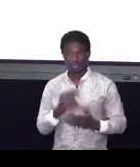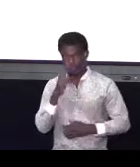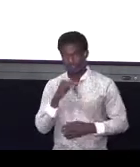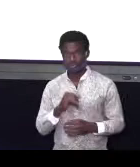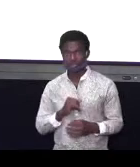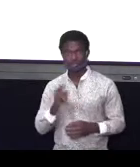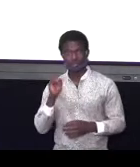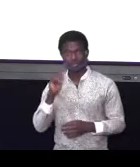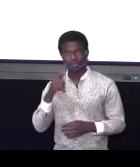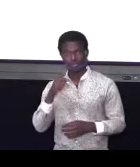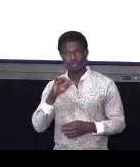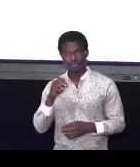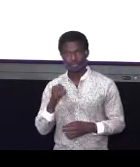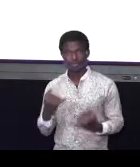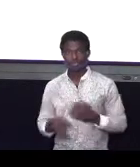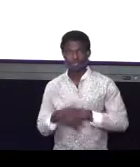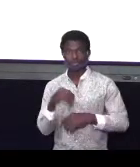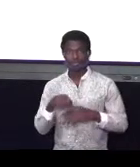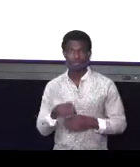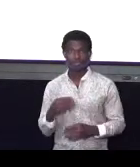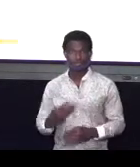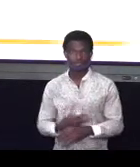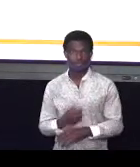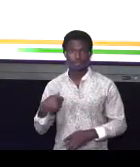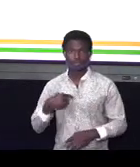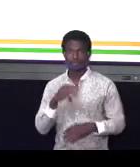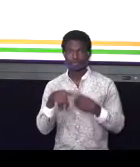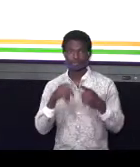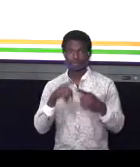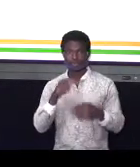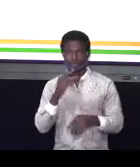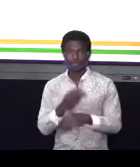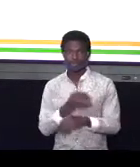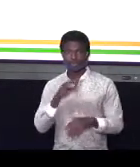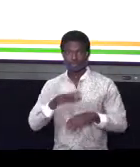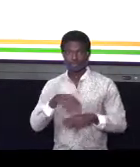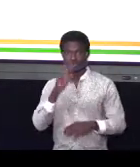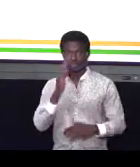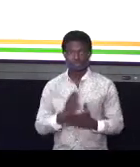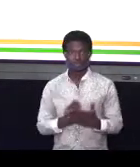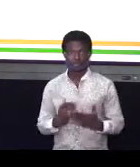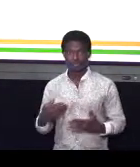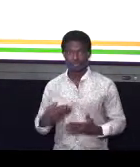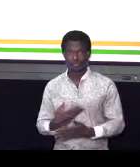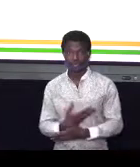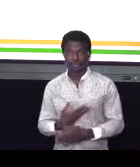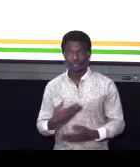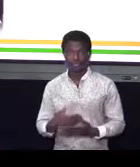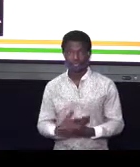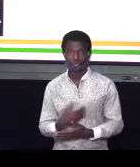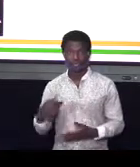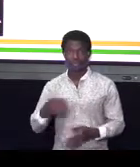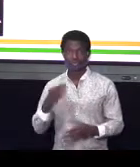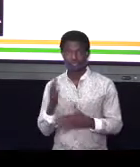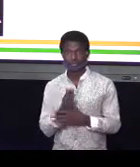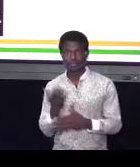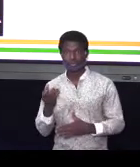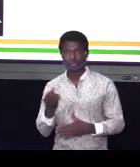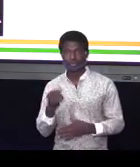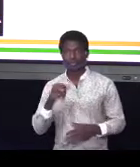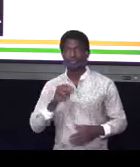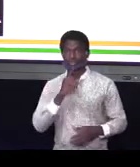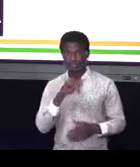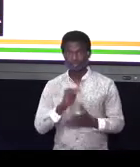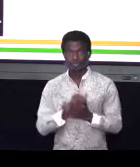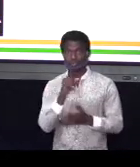fun. I am Okwagbaje. Today in mathematics, we're going to be working on something new. Specifically, we'll be looking at fractions,